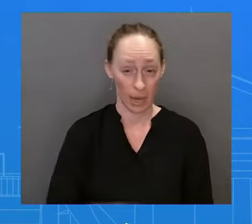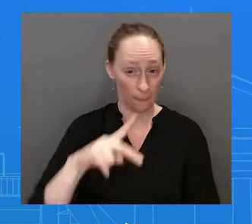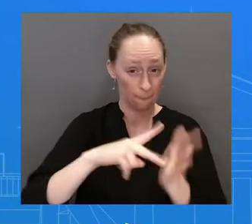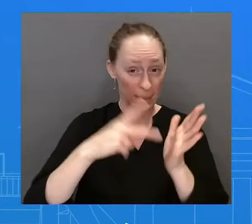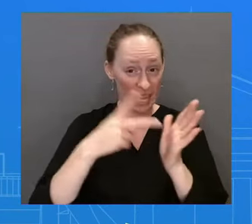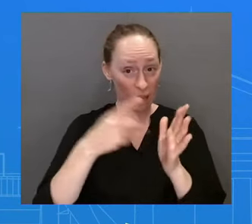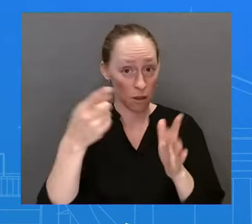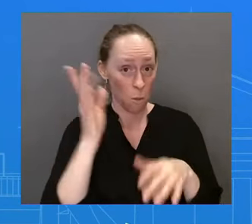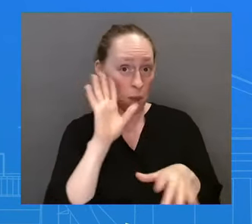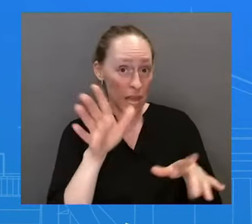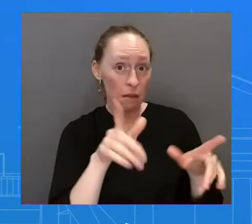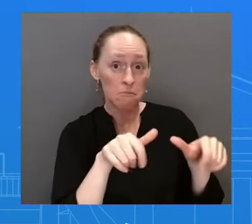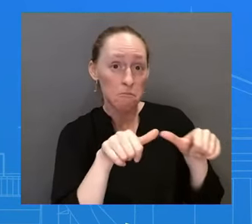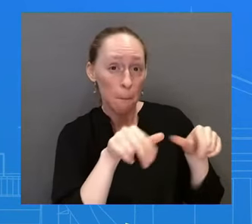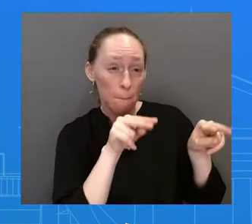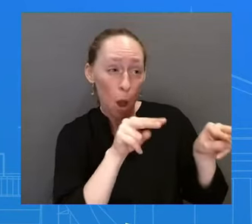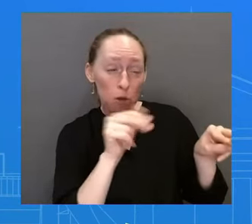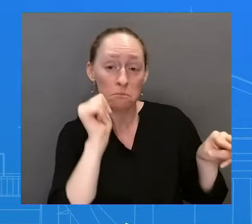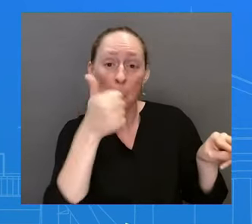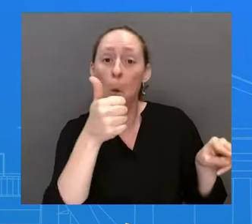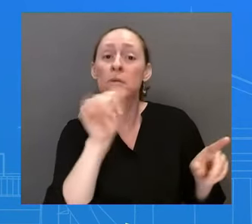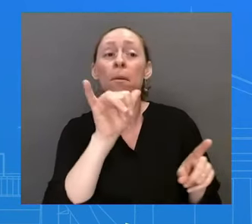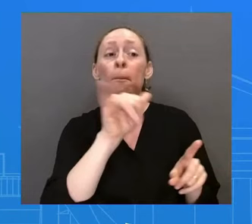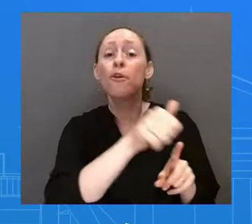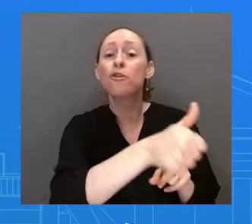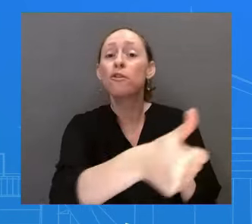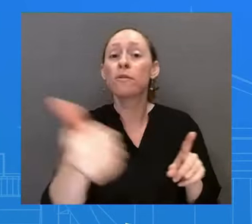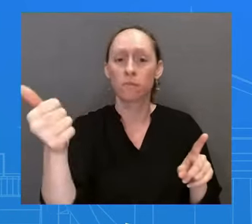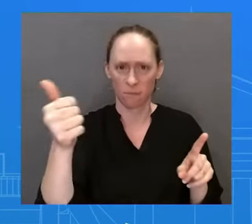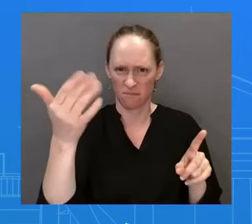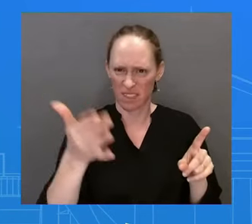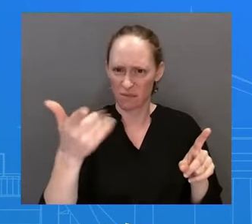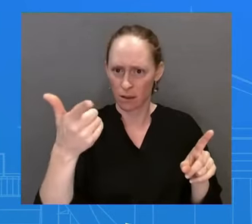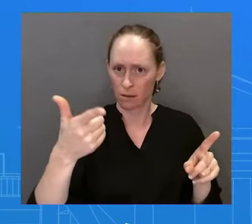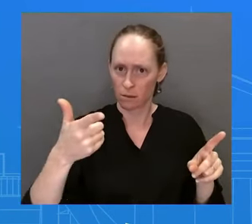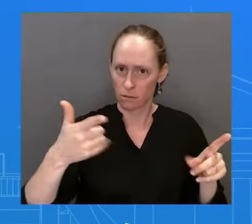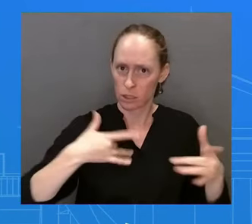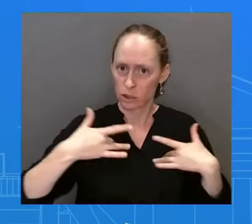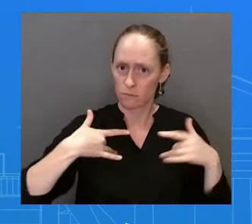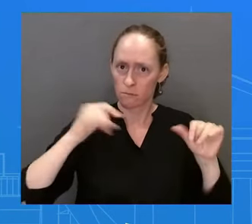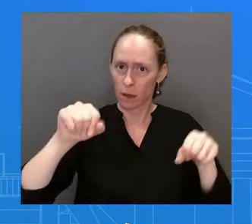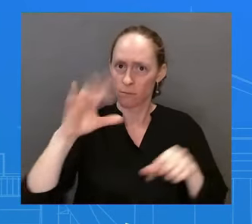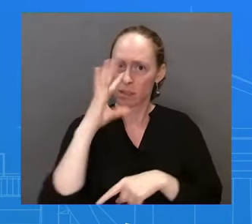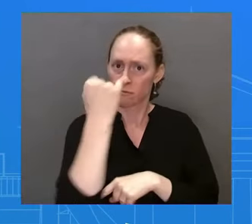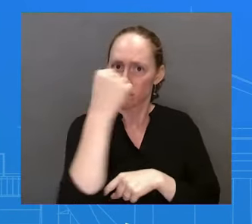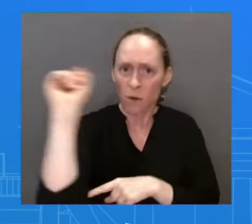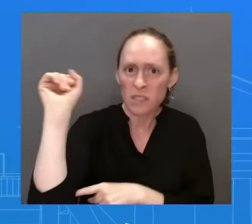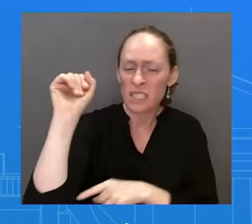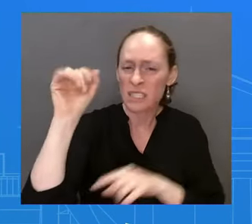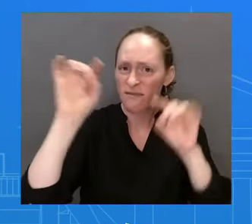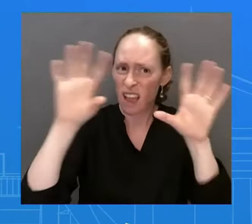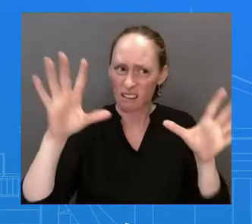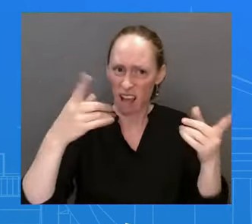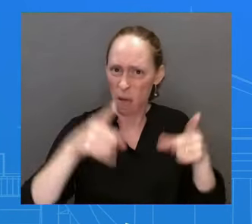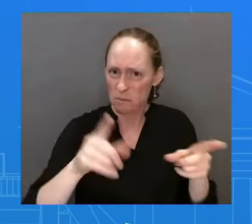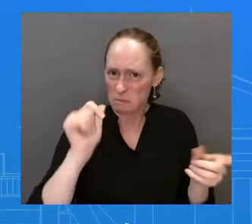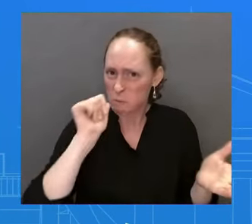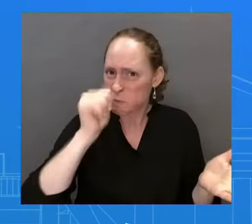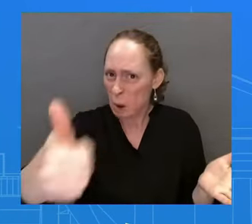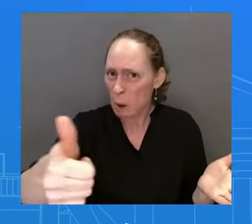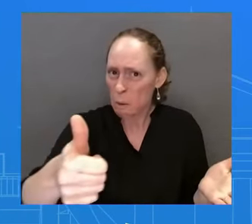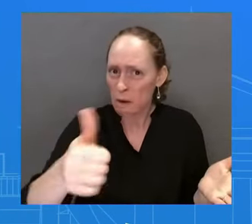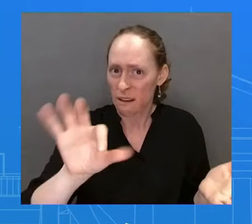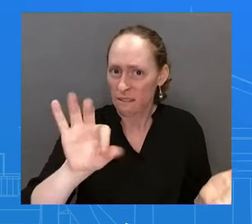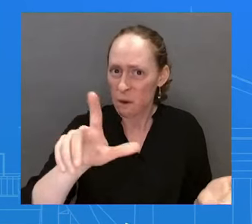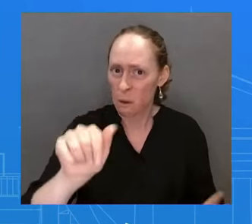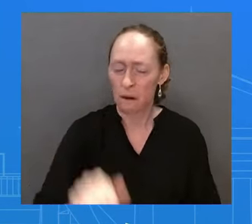Like any other issue, we would certainly be paying close attention and making sure that to the degree that federal assistance